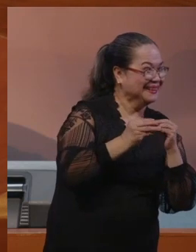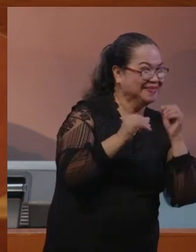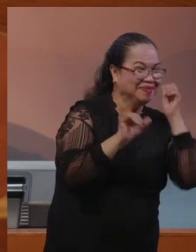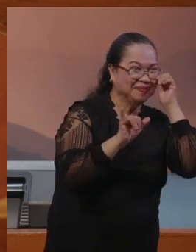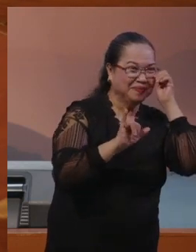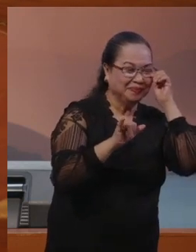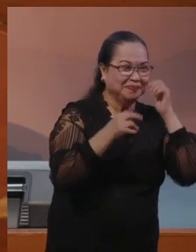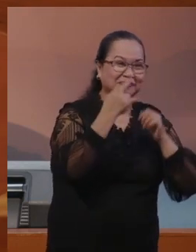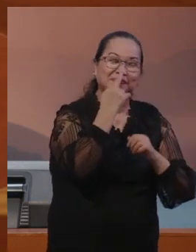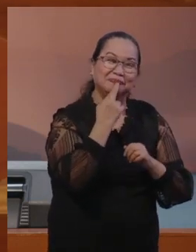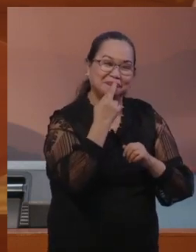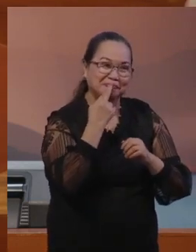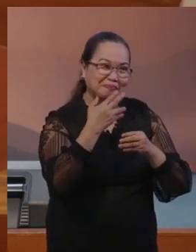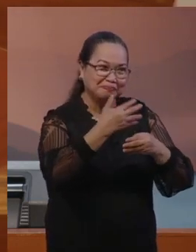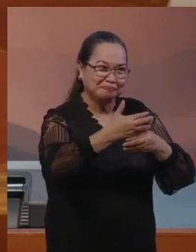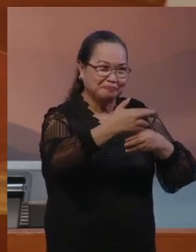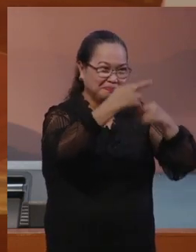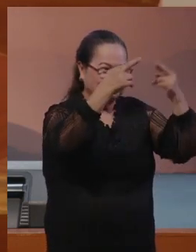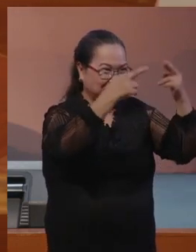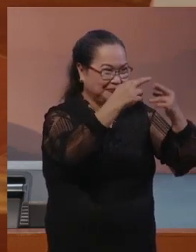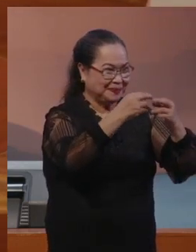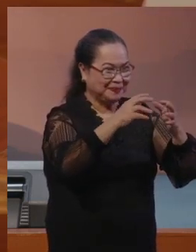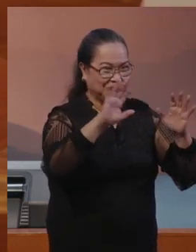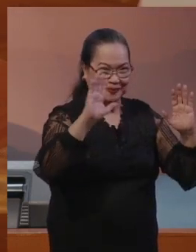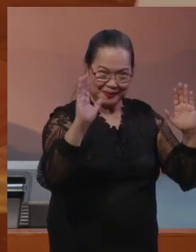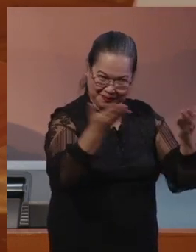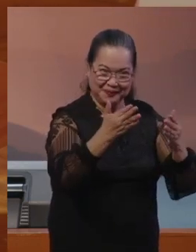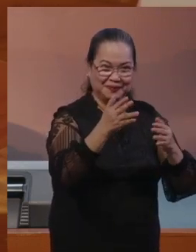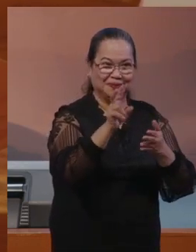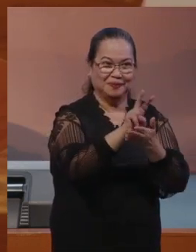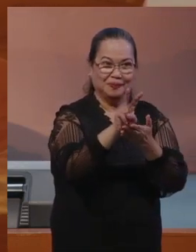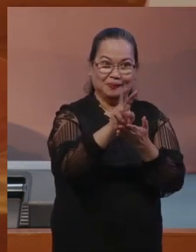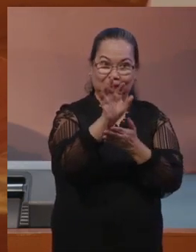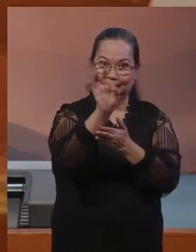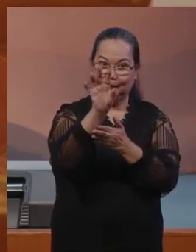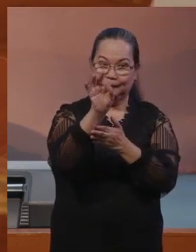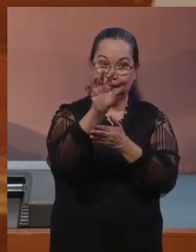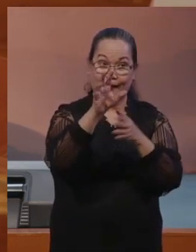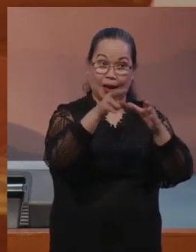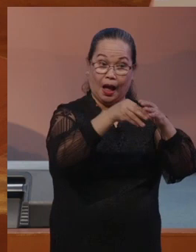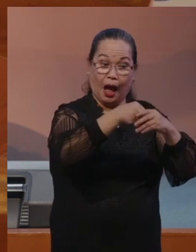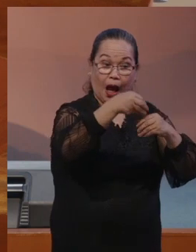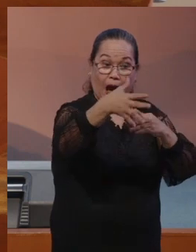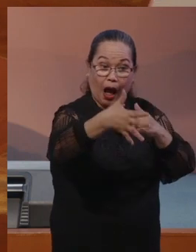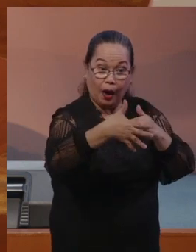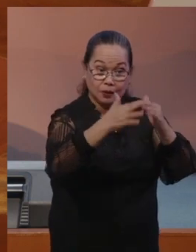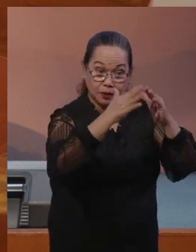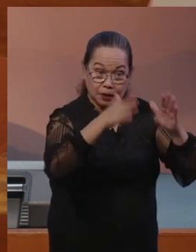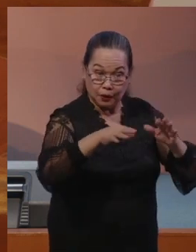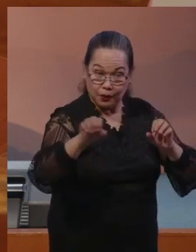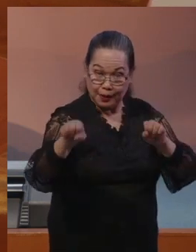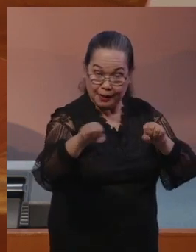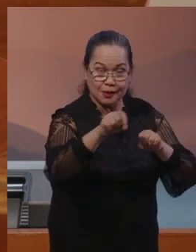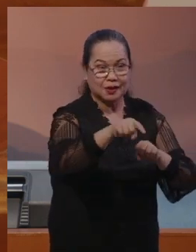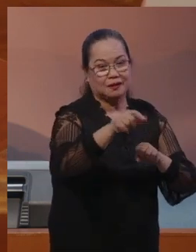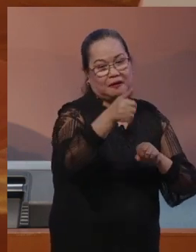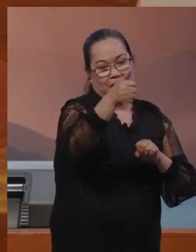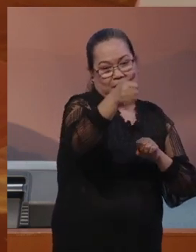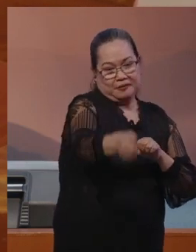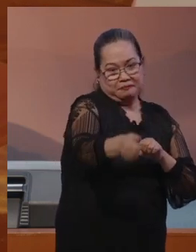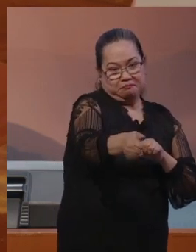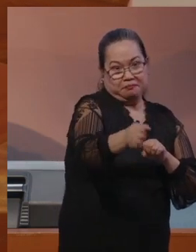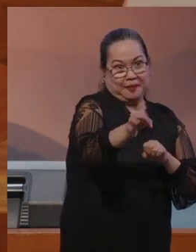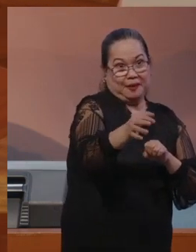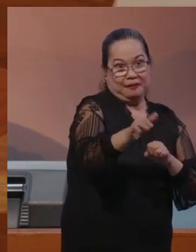scarlet cord. Verse 19, then if anyone goes out of the doors of your house into the street, his blood shall be on